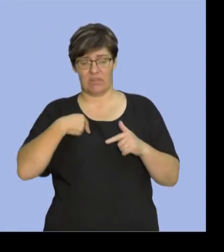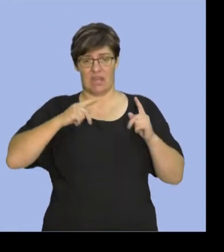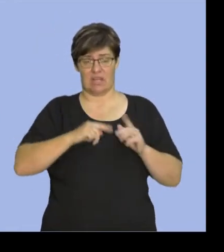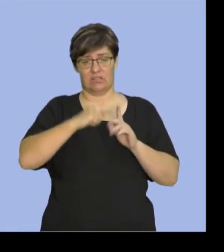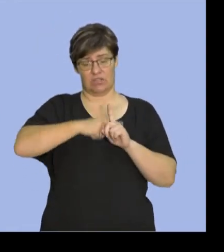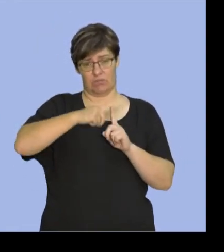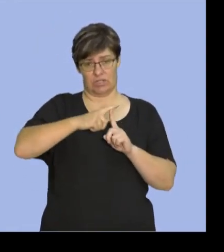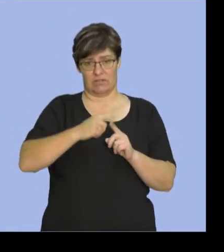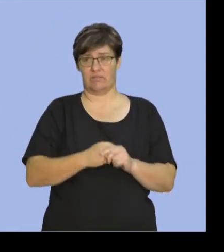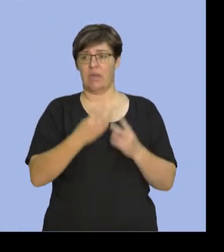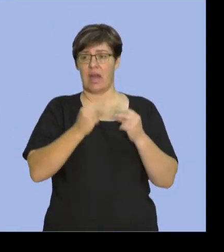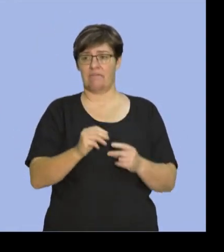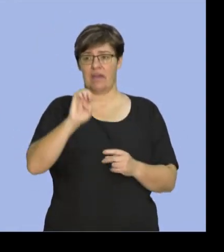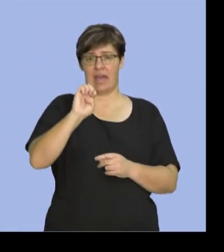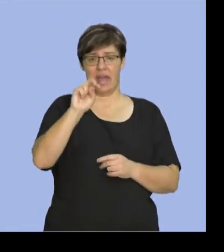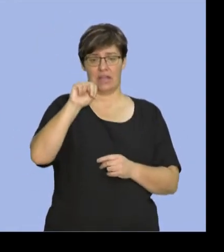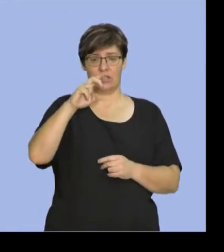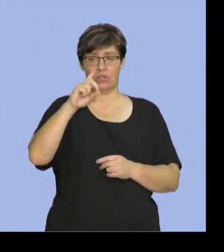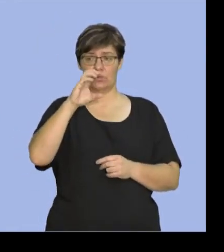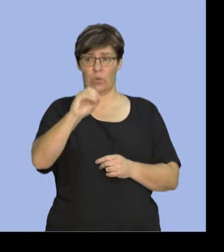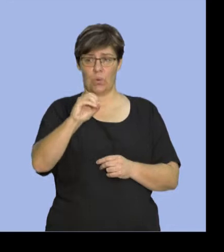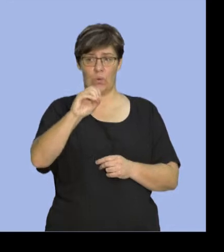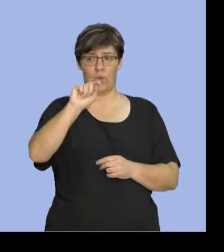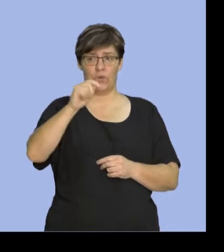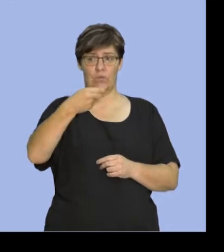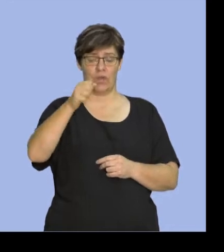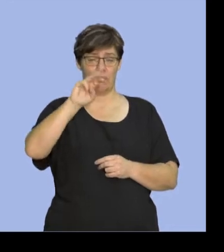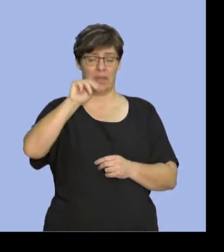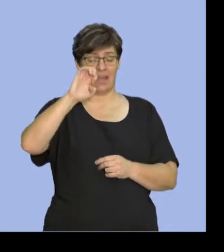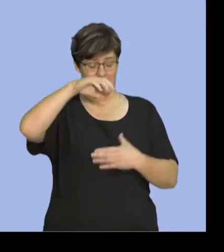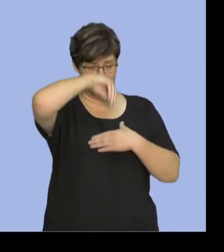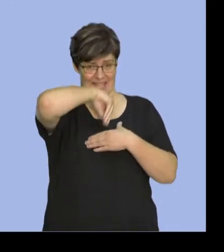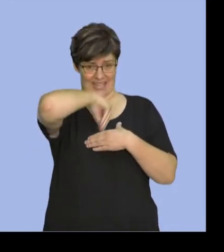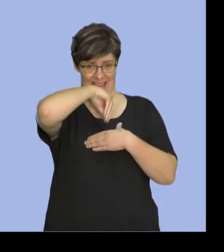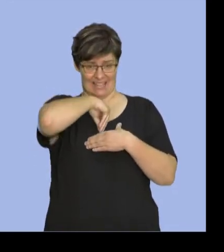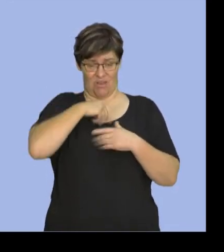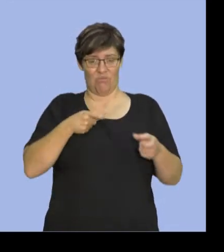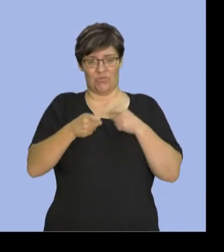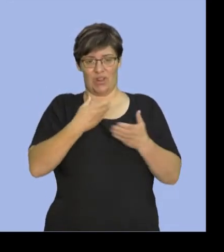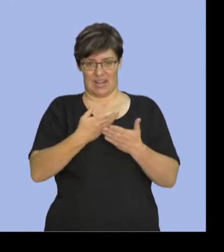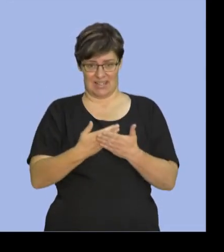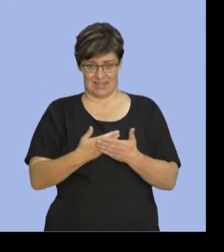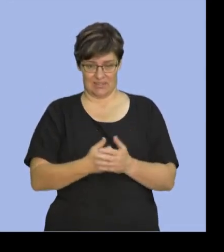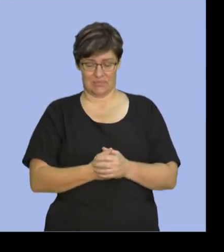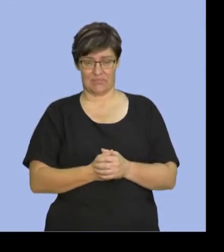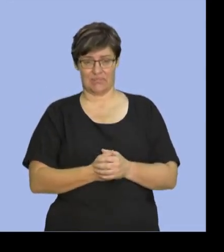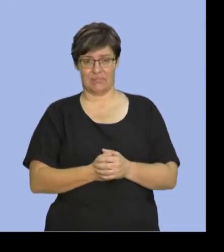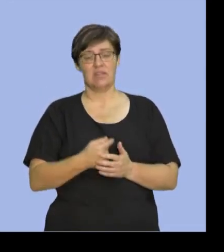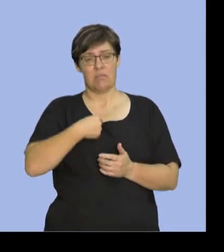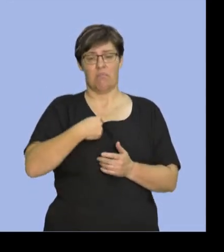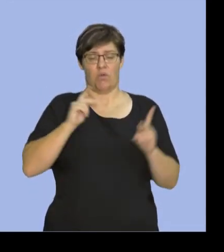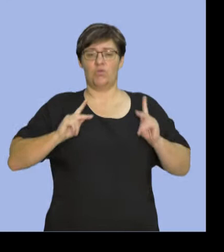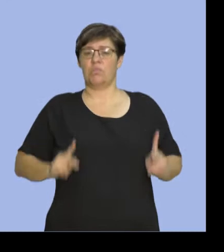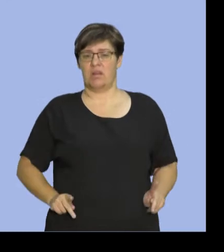And we have individuals that have a constant internal temperature, and we refer to them as endothermic. And we are,